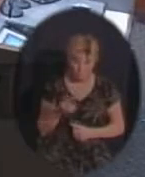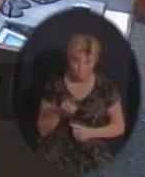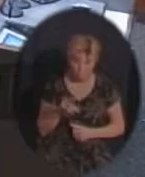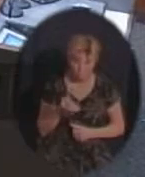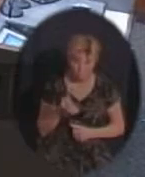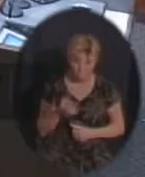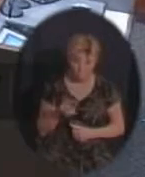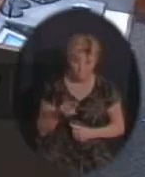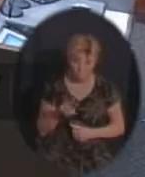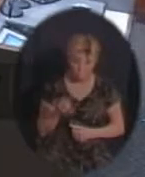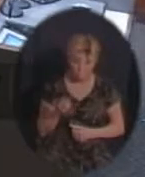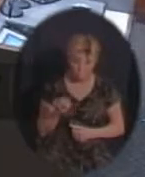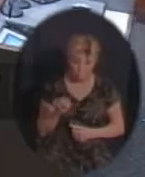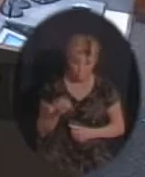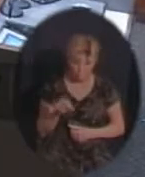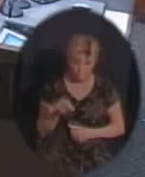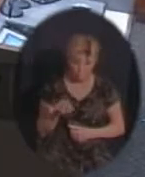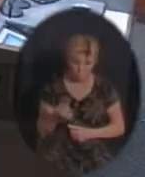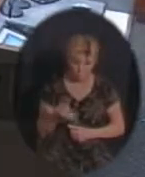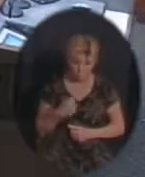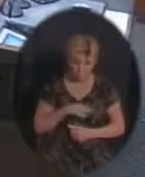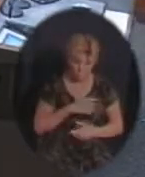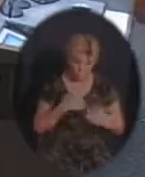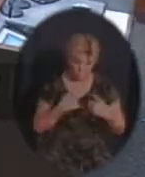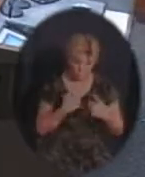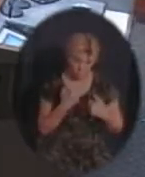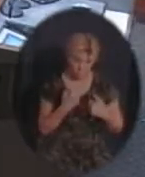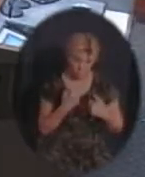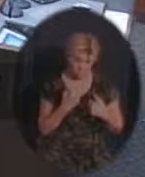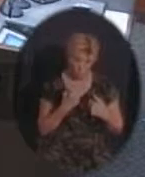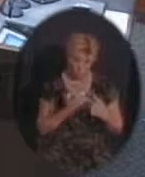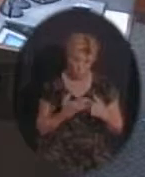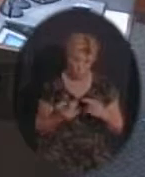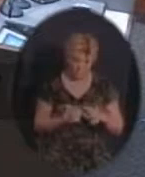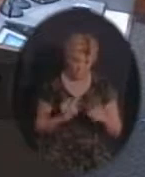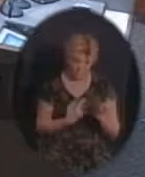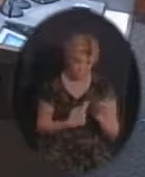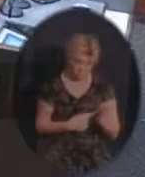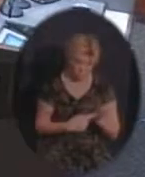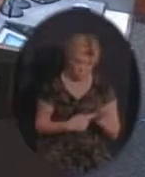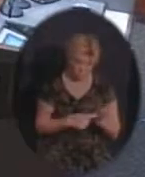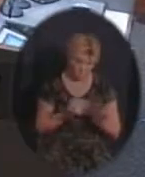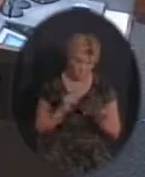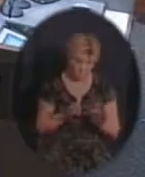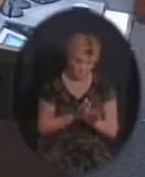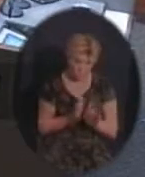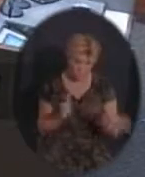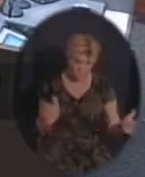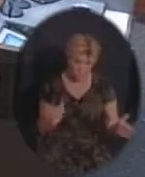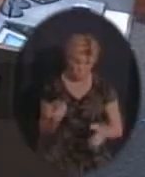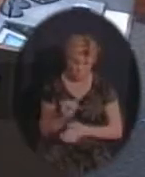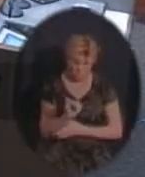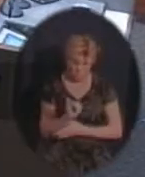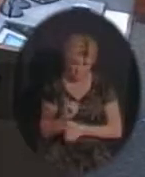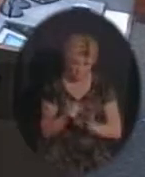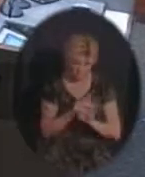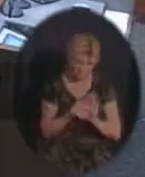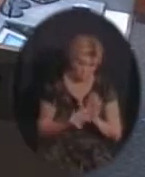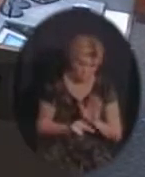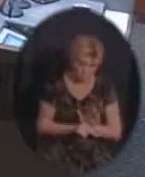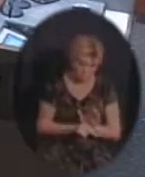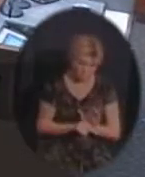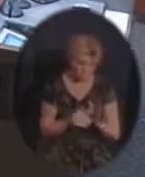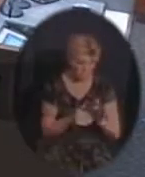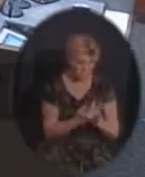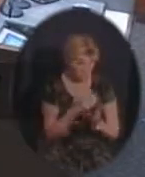Charlesworth with us still on the general insurance policy renewal. felt like that's a future action